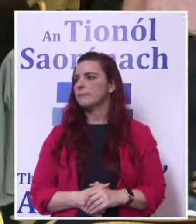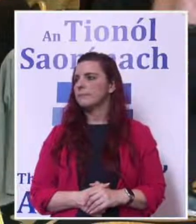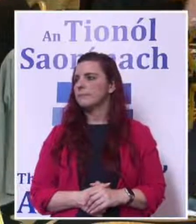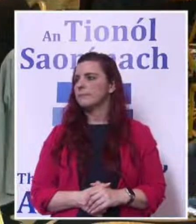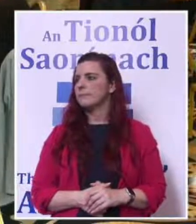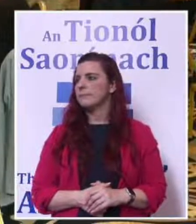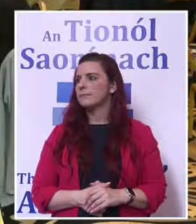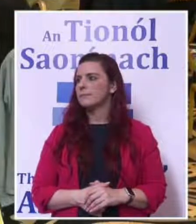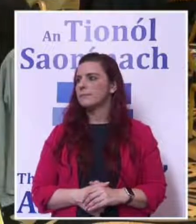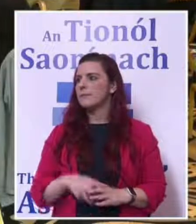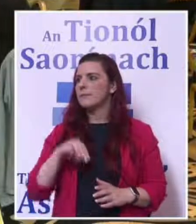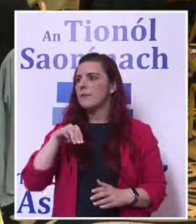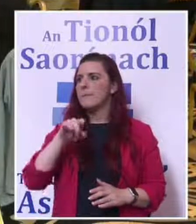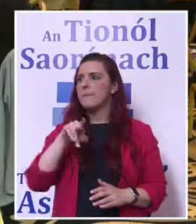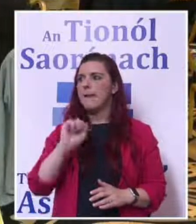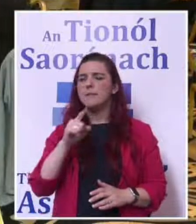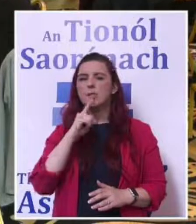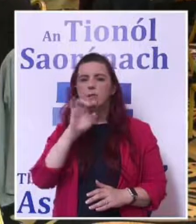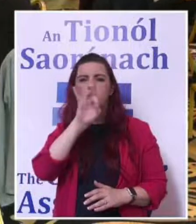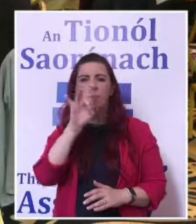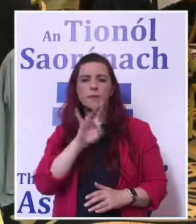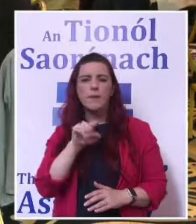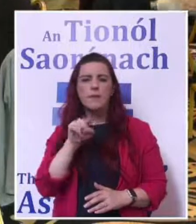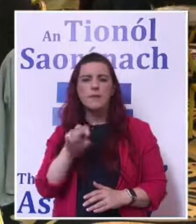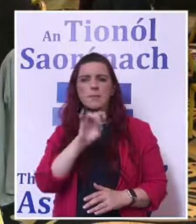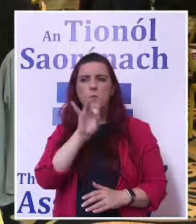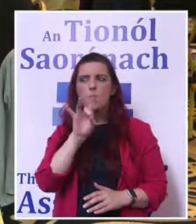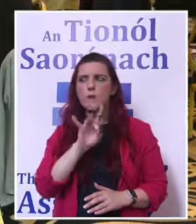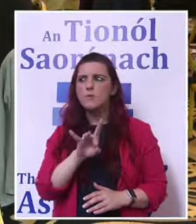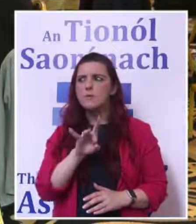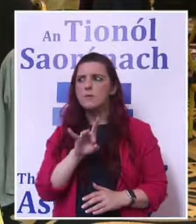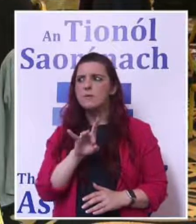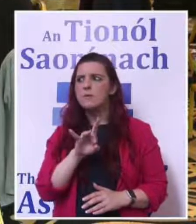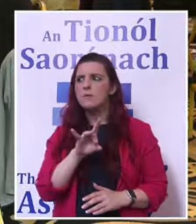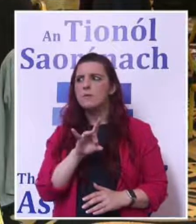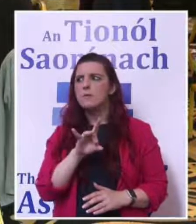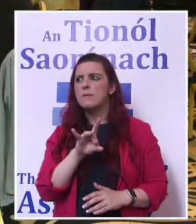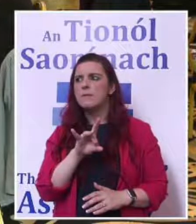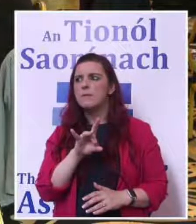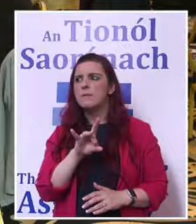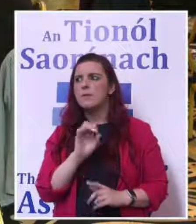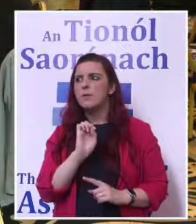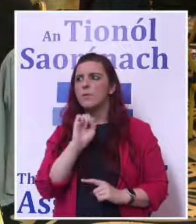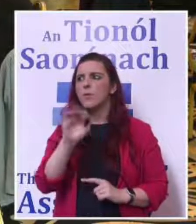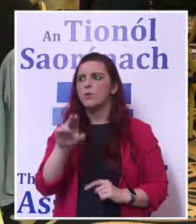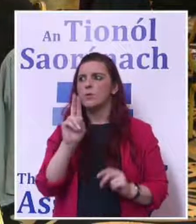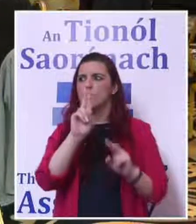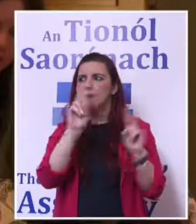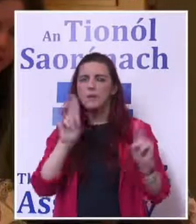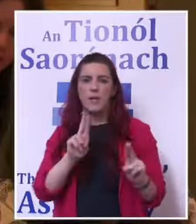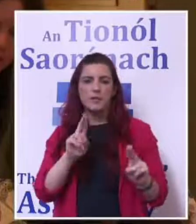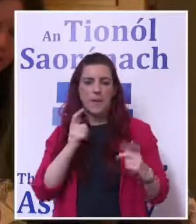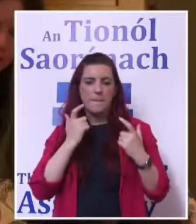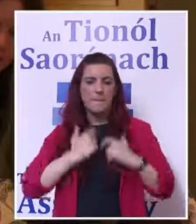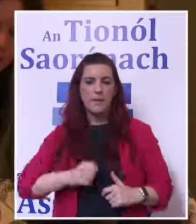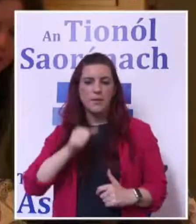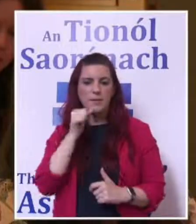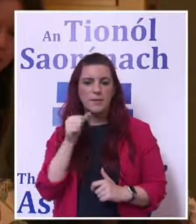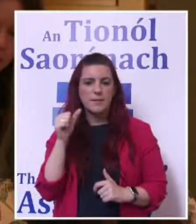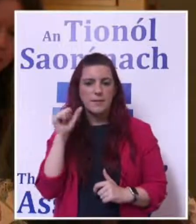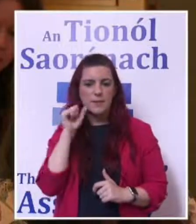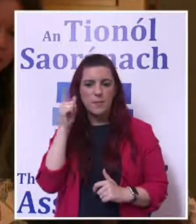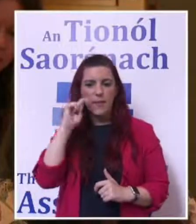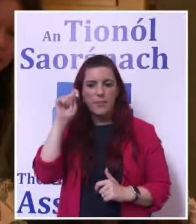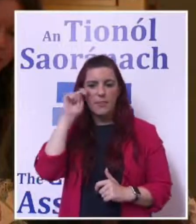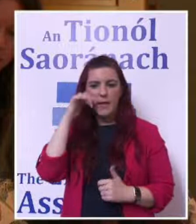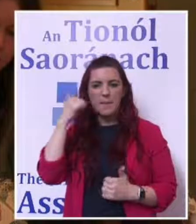Hi, Madeleine here. This question was put to the international mayors yesterday from our table, but I think it might